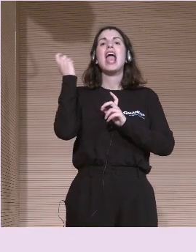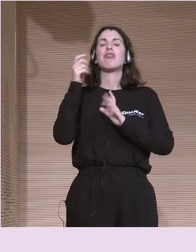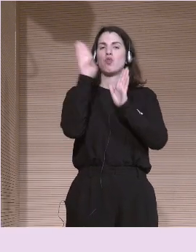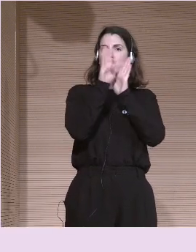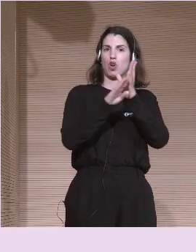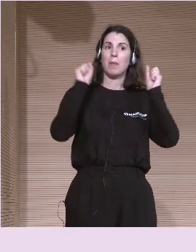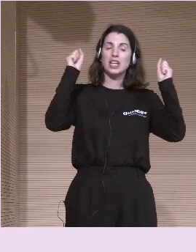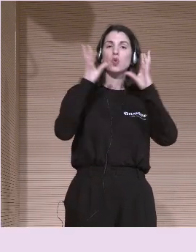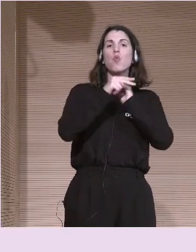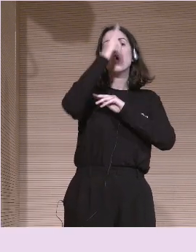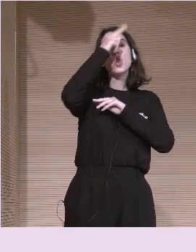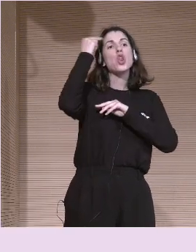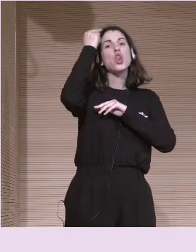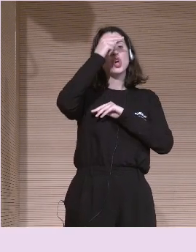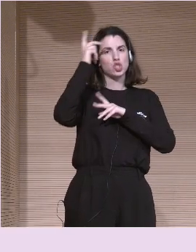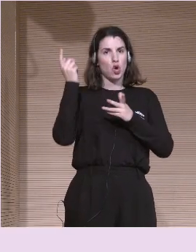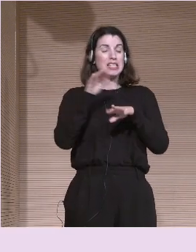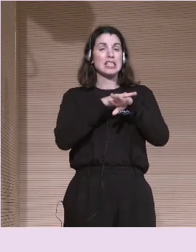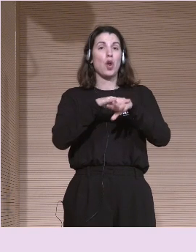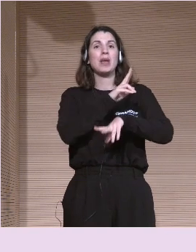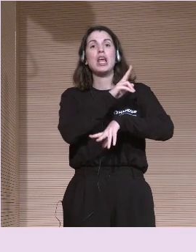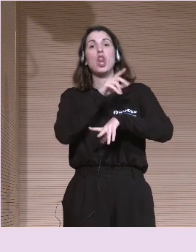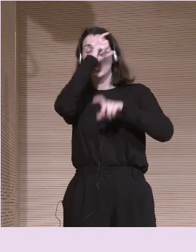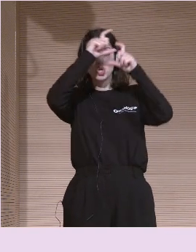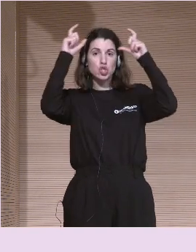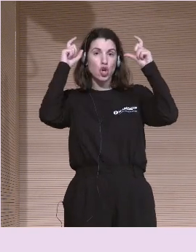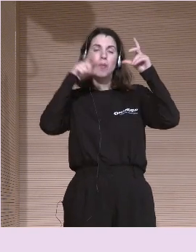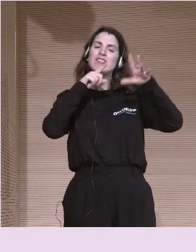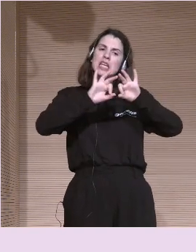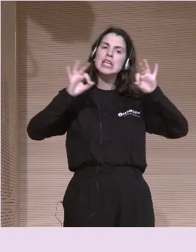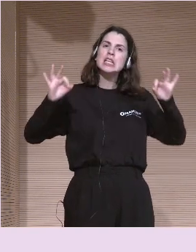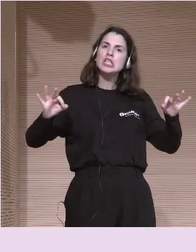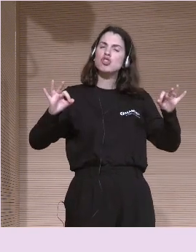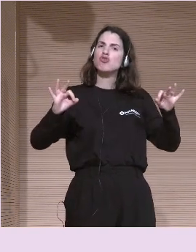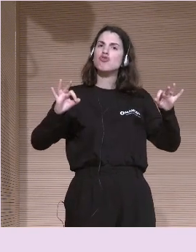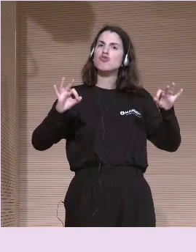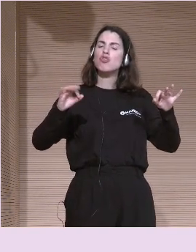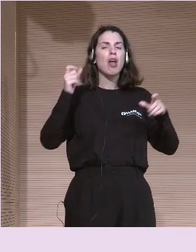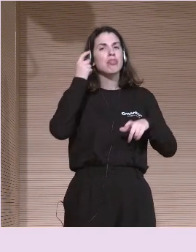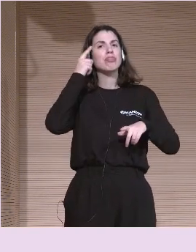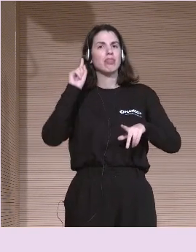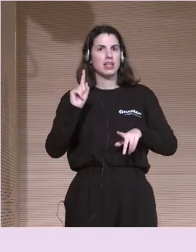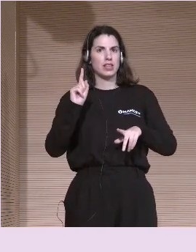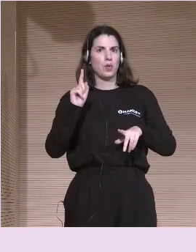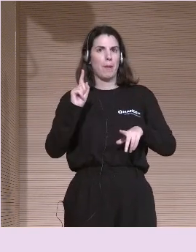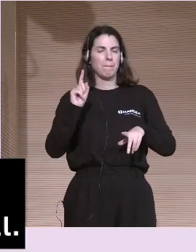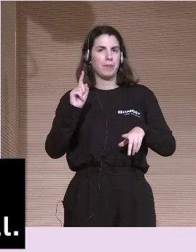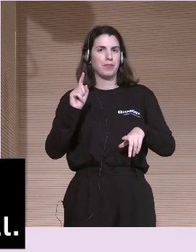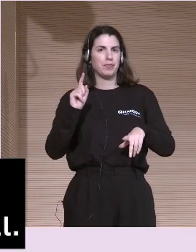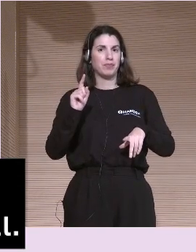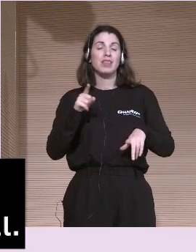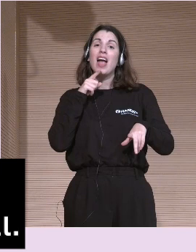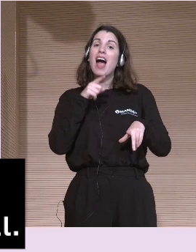it's a story that's actually not very well known. So sometimes it's about bringing the stories, from the periphery and kind of putting them at centre stage so that